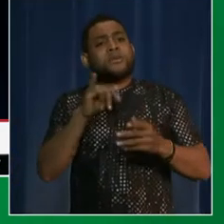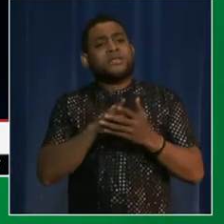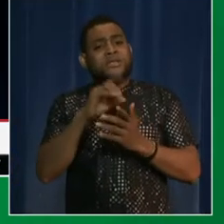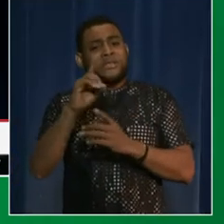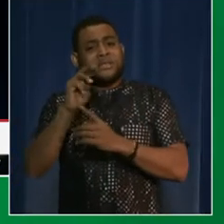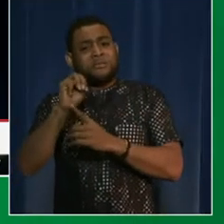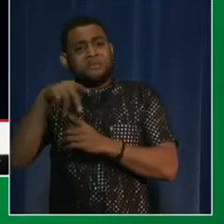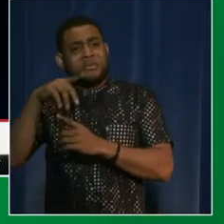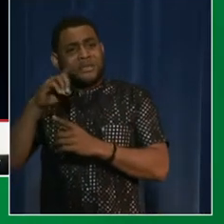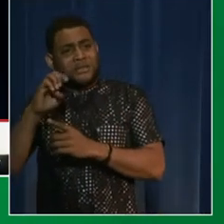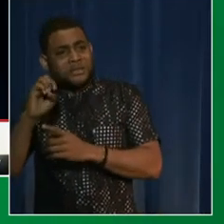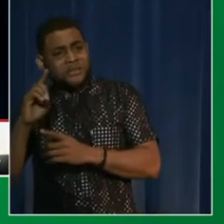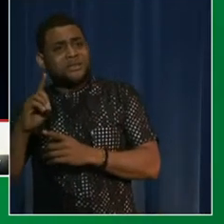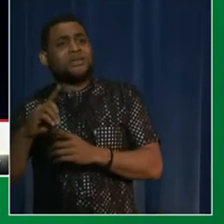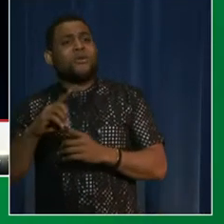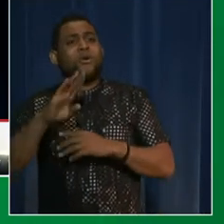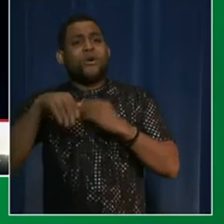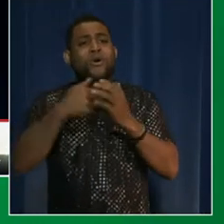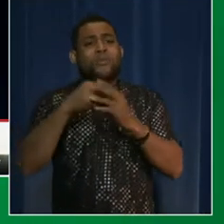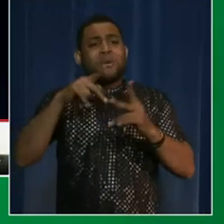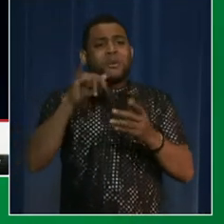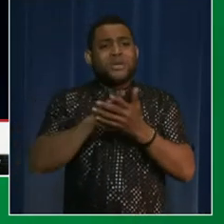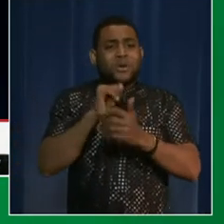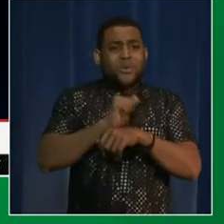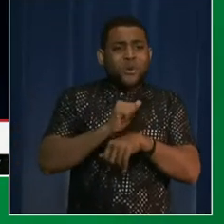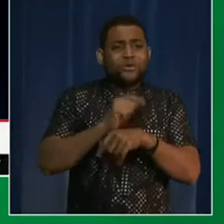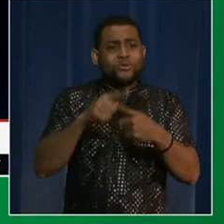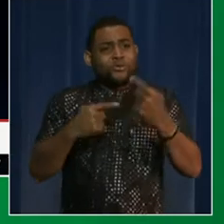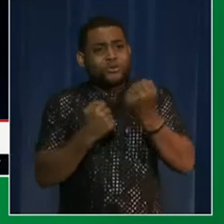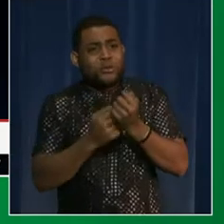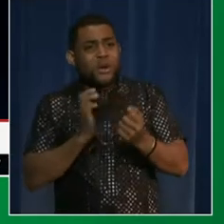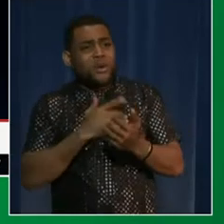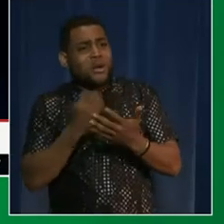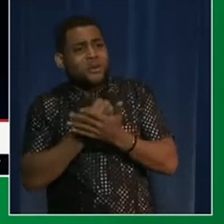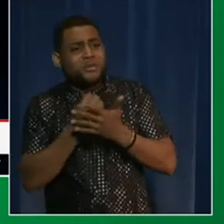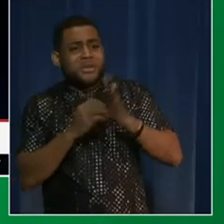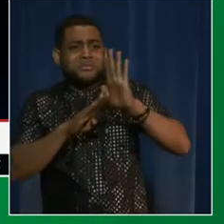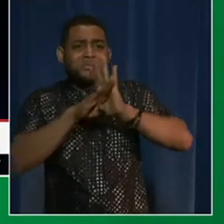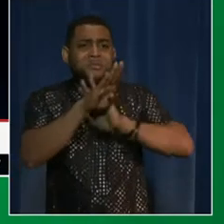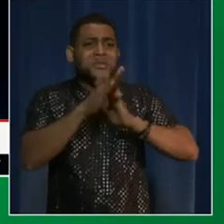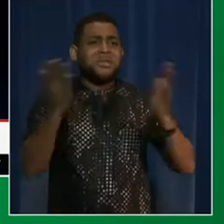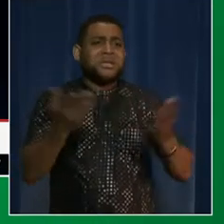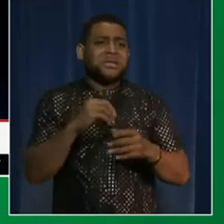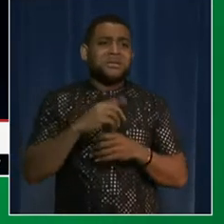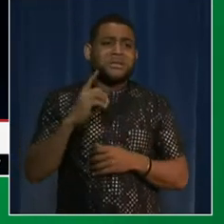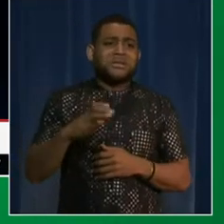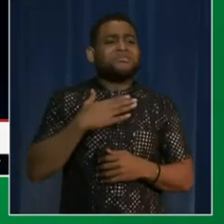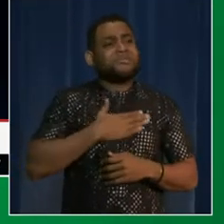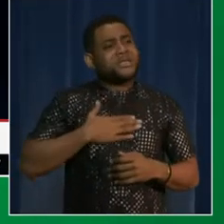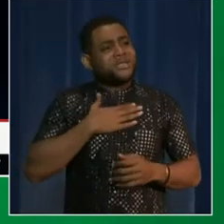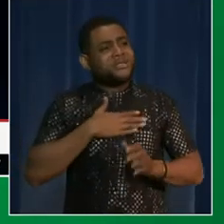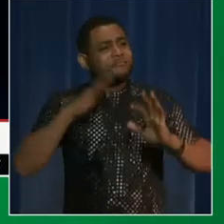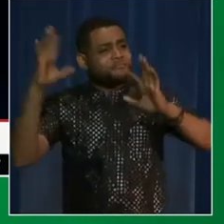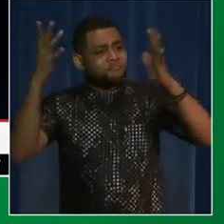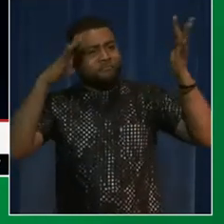to support the economic development in the District of Columbia. Let's give them a round of applause for all their efforts as well. We really appreciate